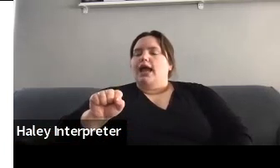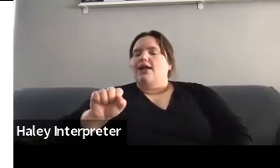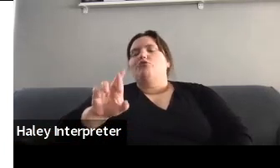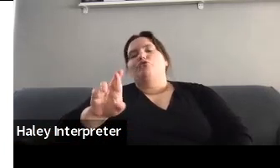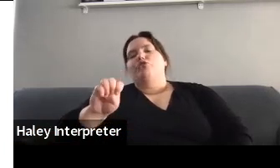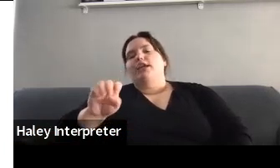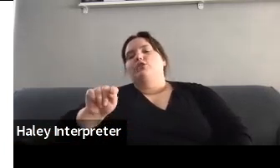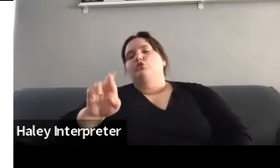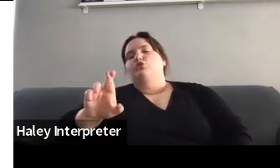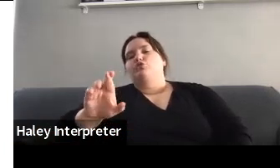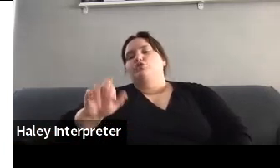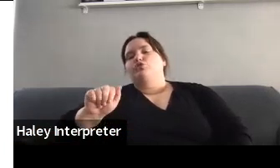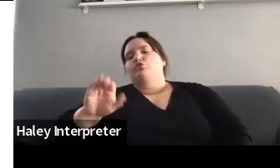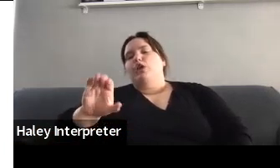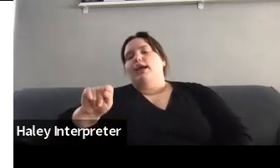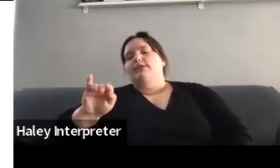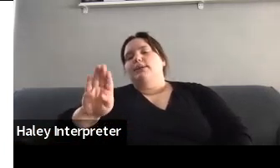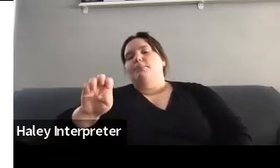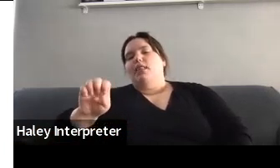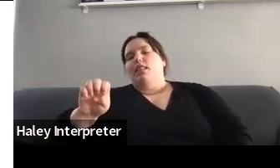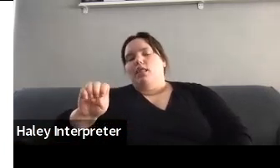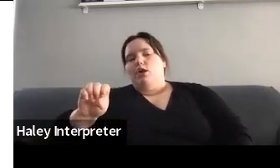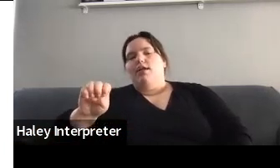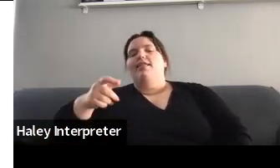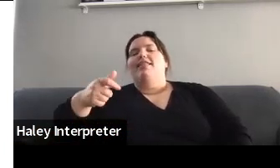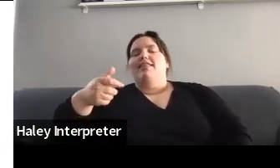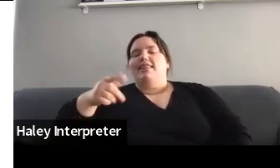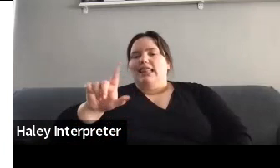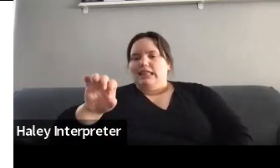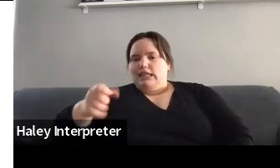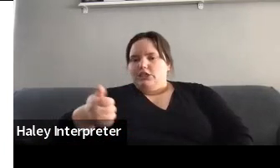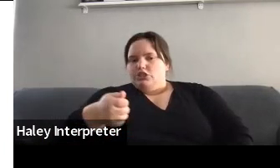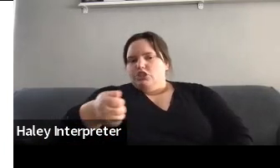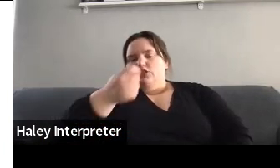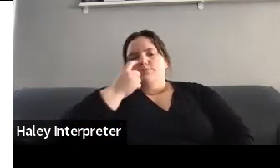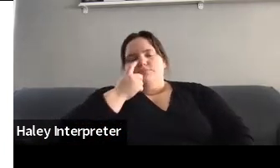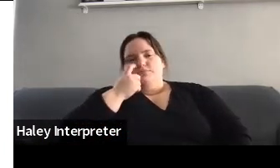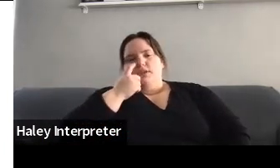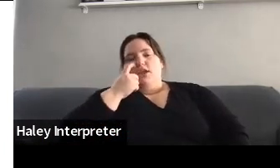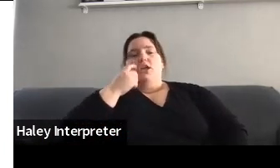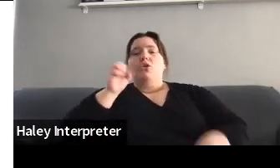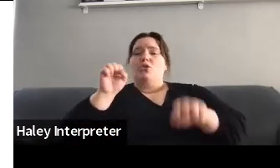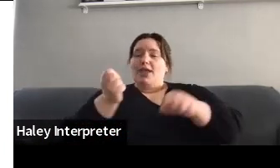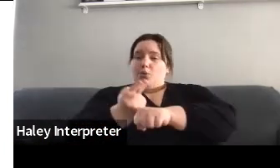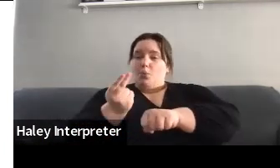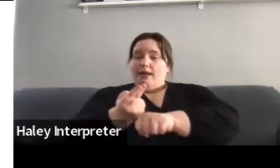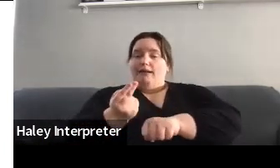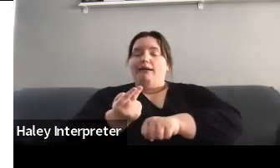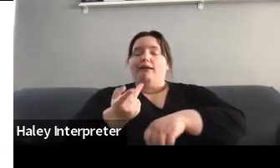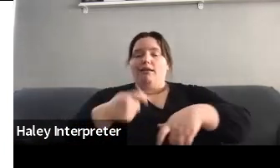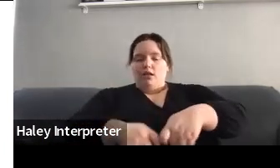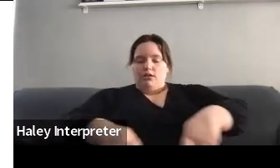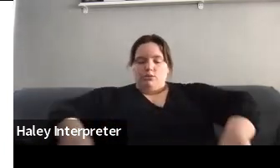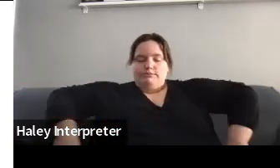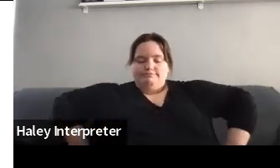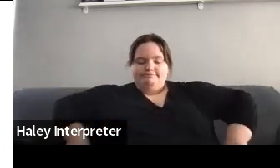walk. Um, there are wearable leashes. Most often, these are the type that go around your waist. Is what I